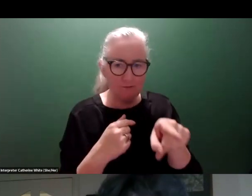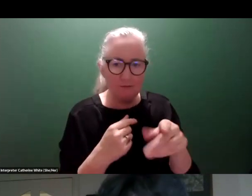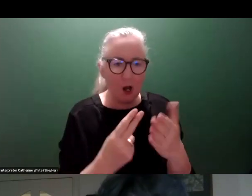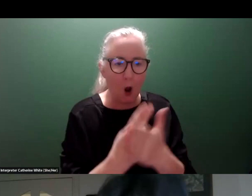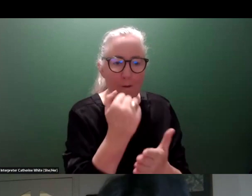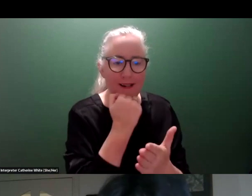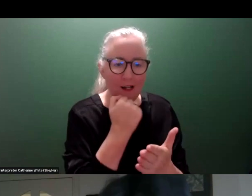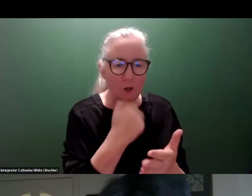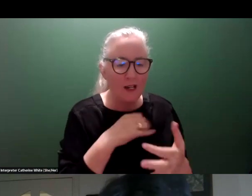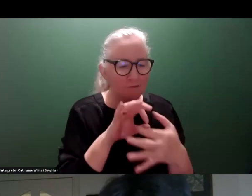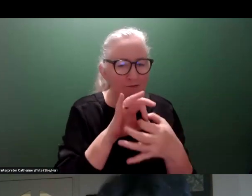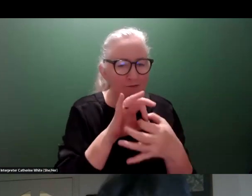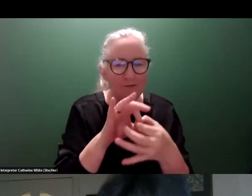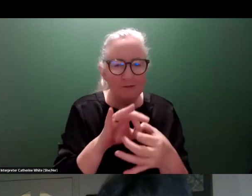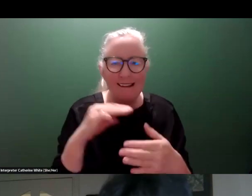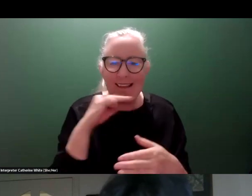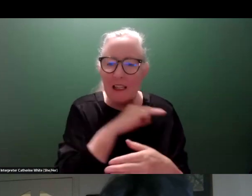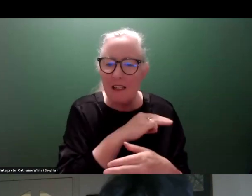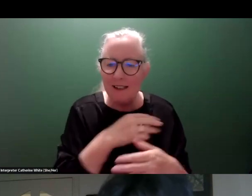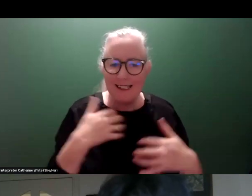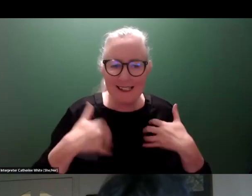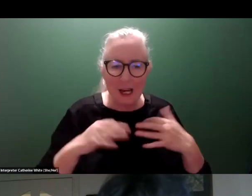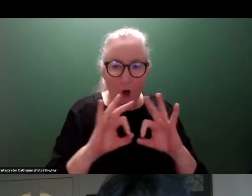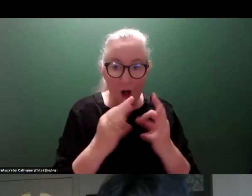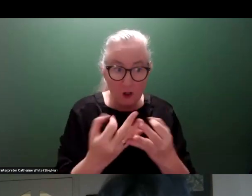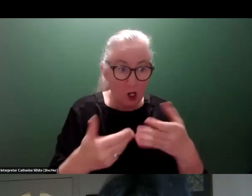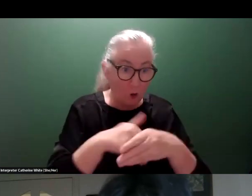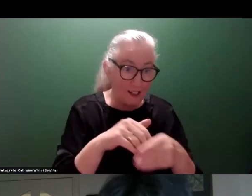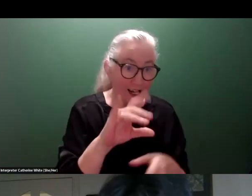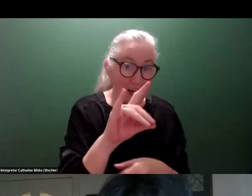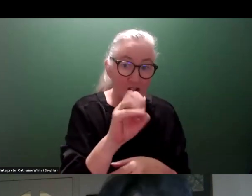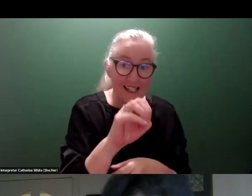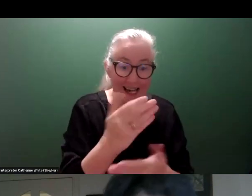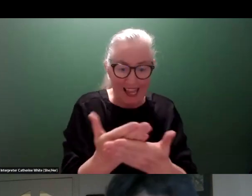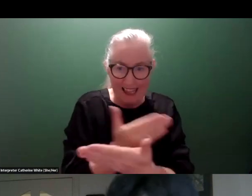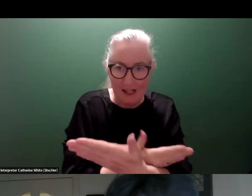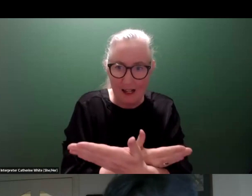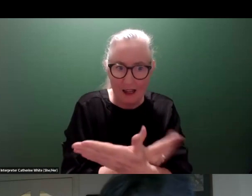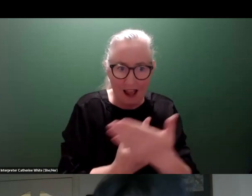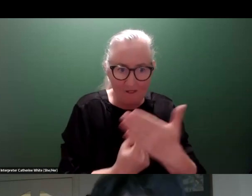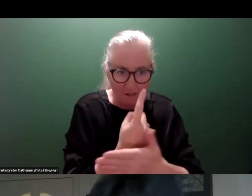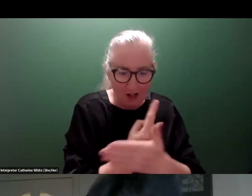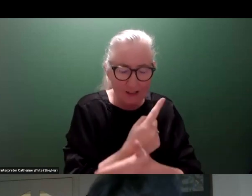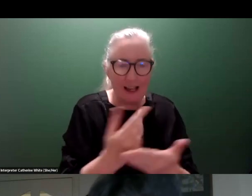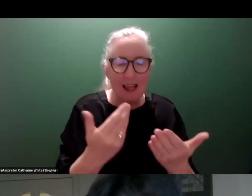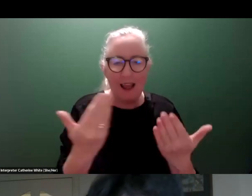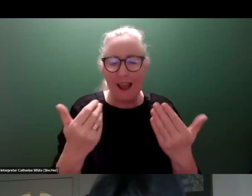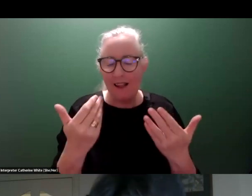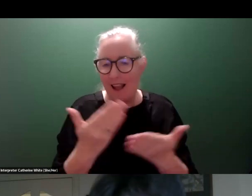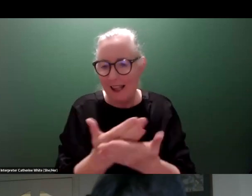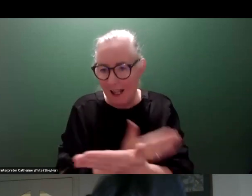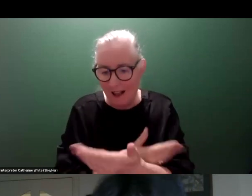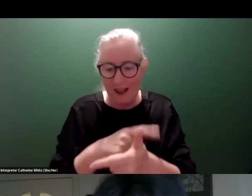we engaged with key stakeholders, including the HSE Office for Legal Affairs, with legal counsel and with the